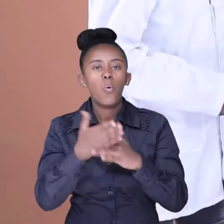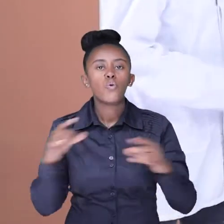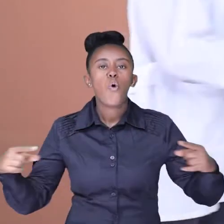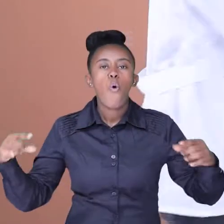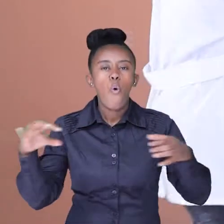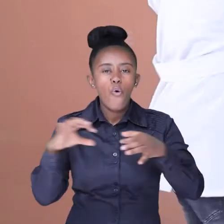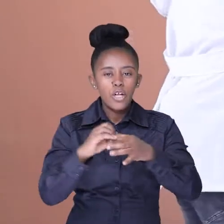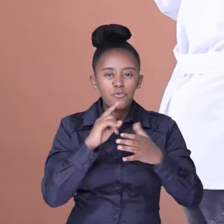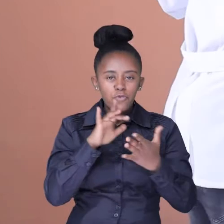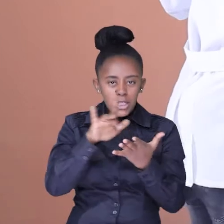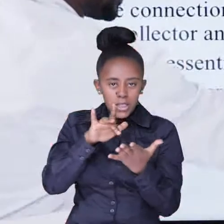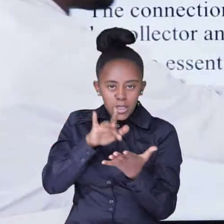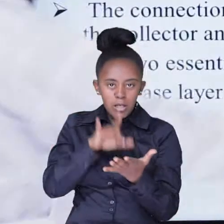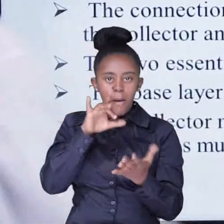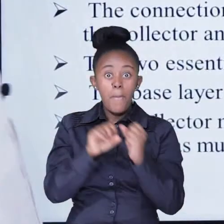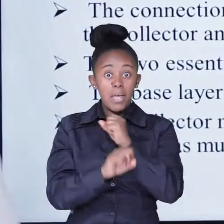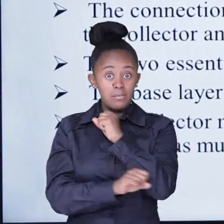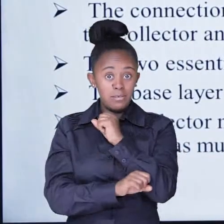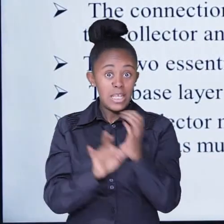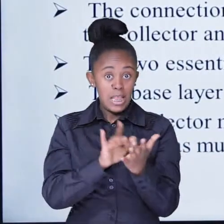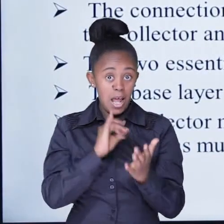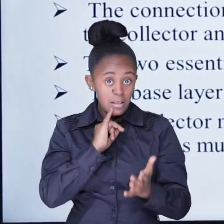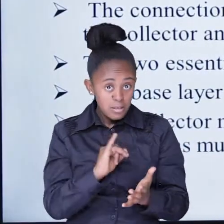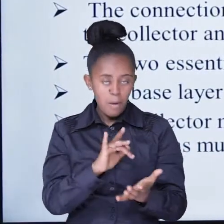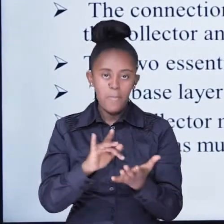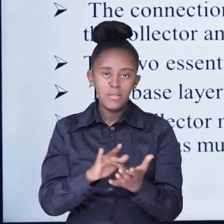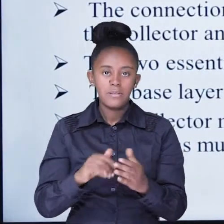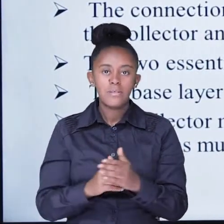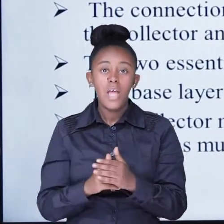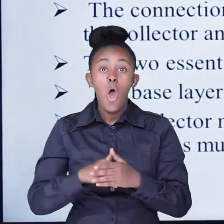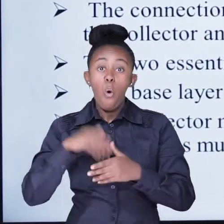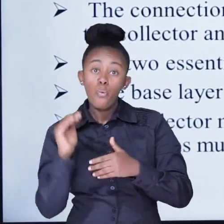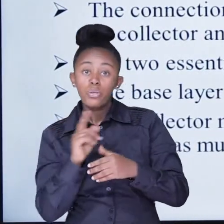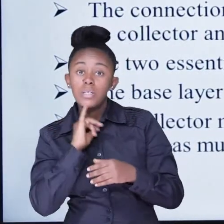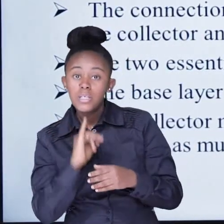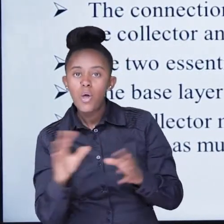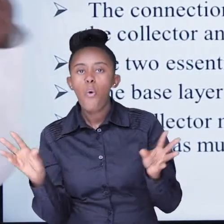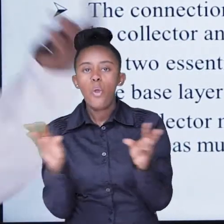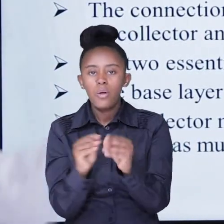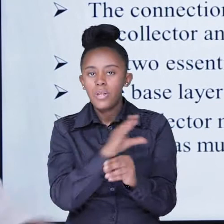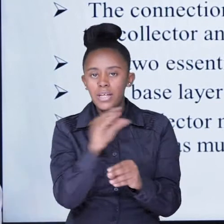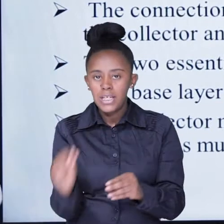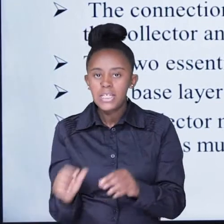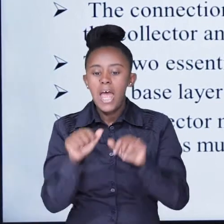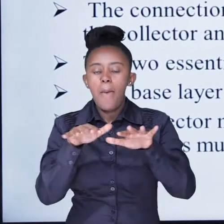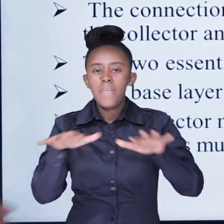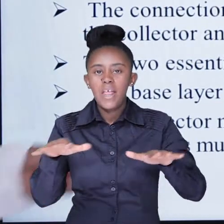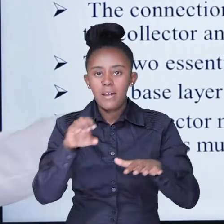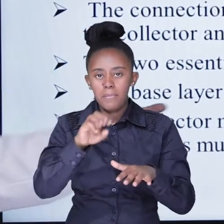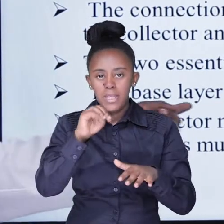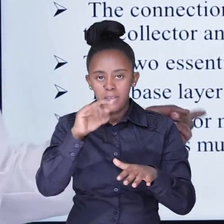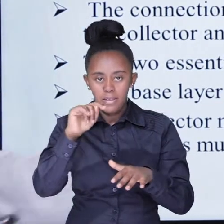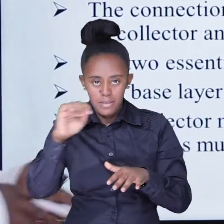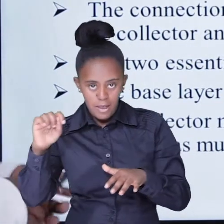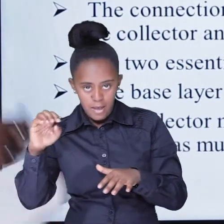of the central is the base. The outermost two is the collector and the emitter. So